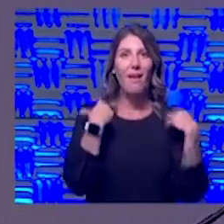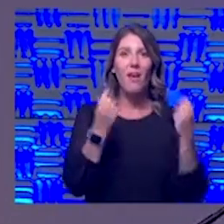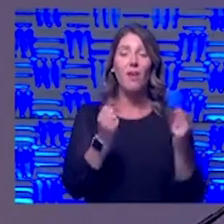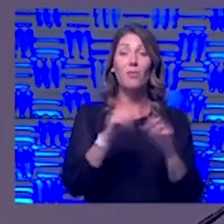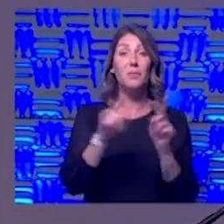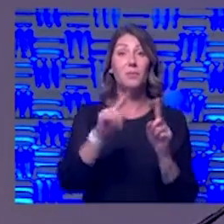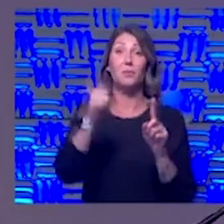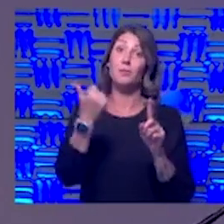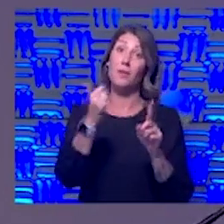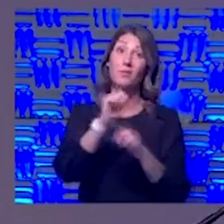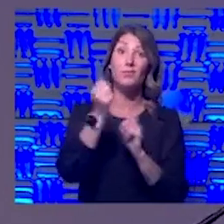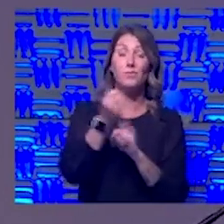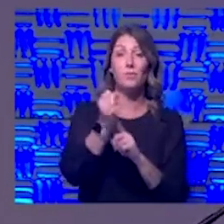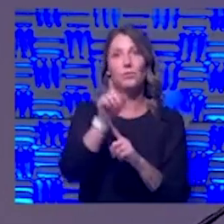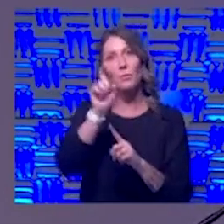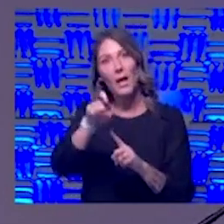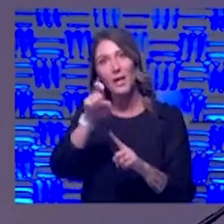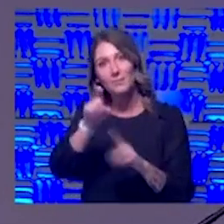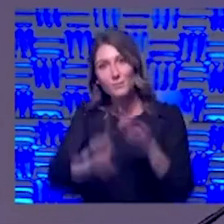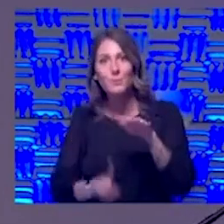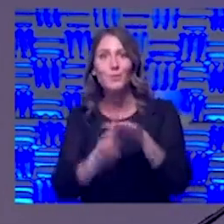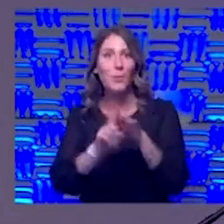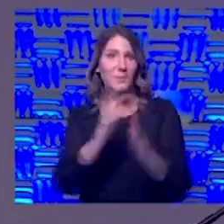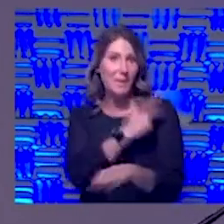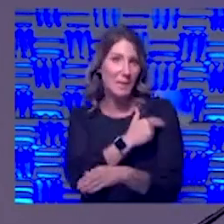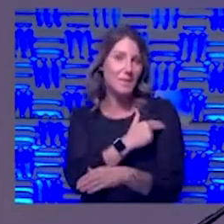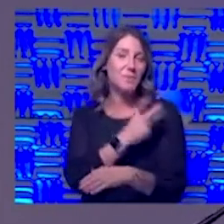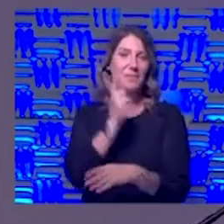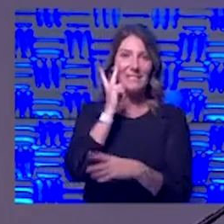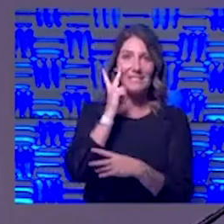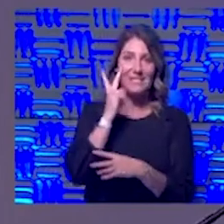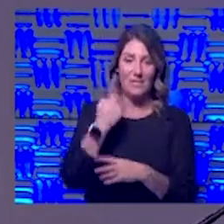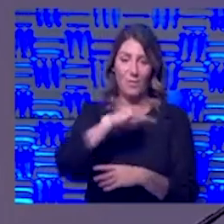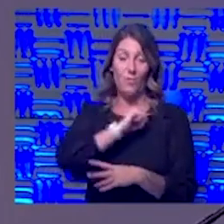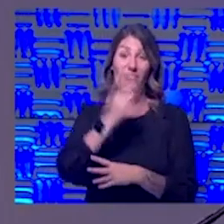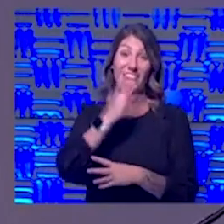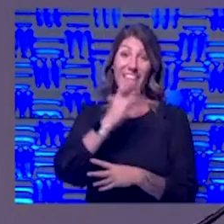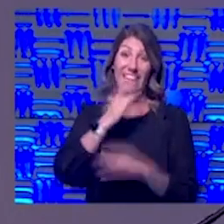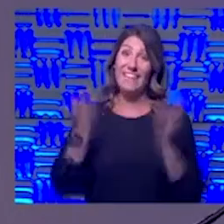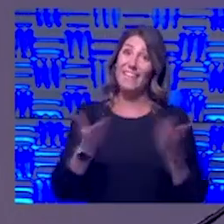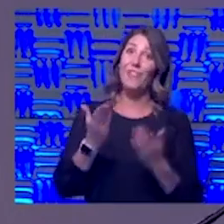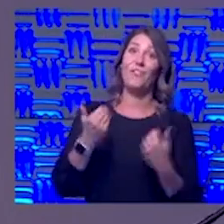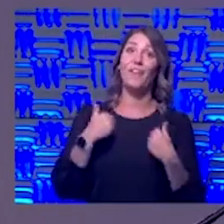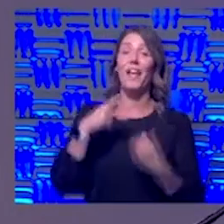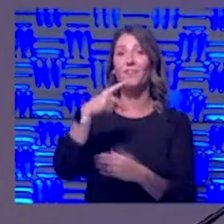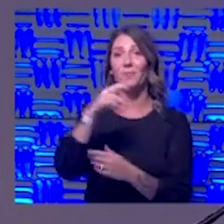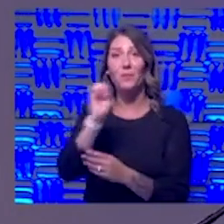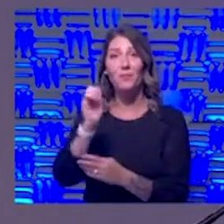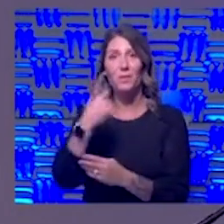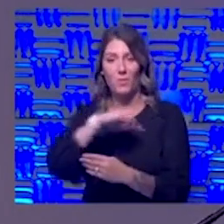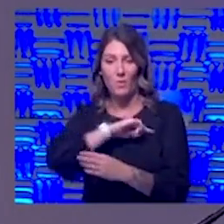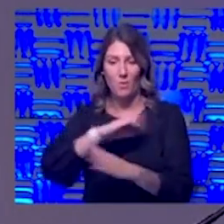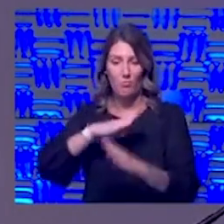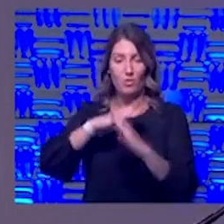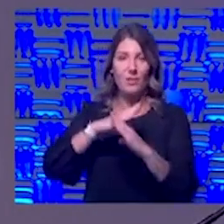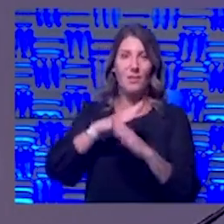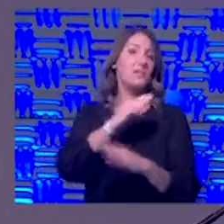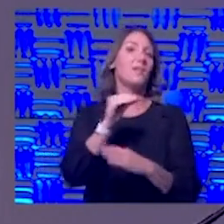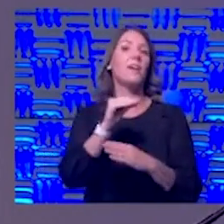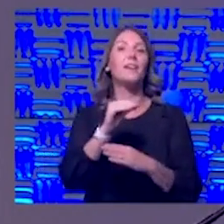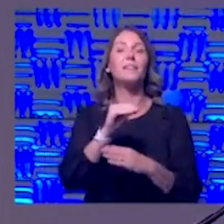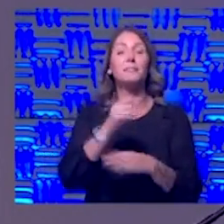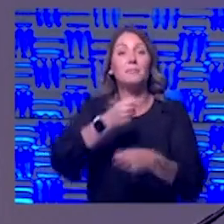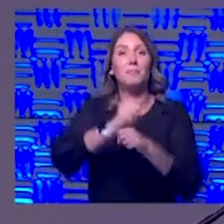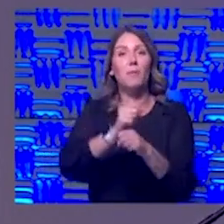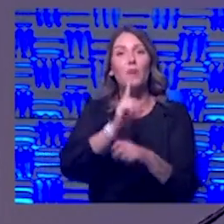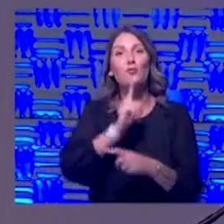to be seen in person for, and we're fortunate here to have PPE, so so that we're protected. We've also taken steps to